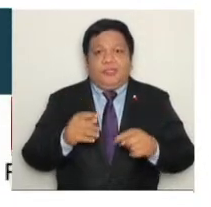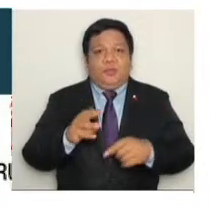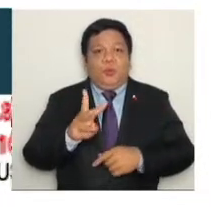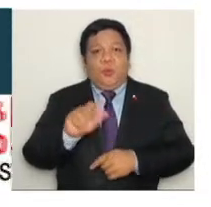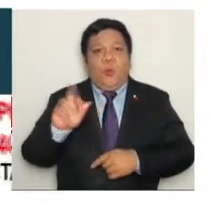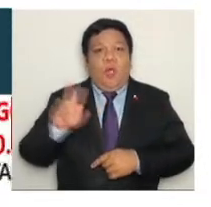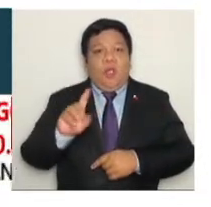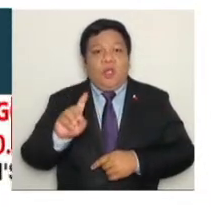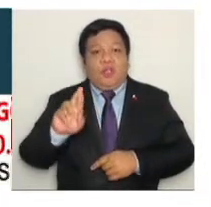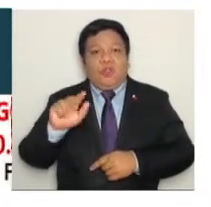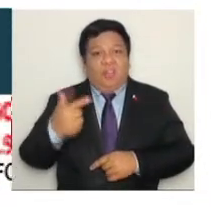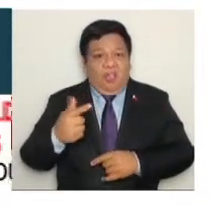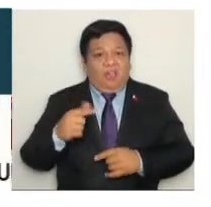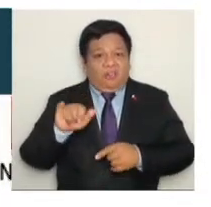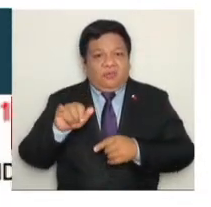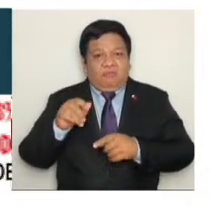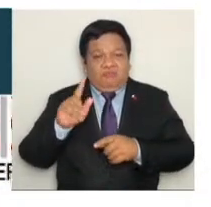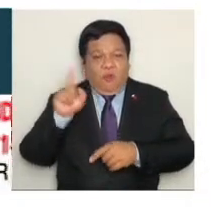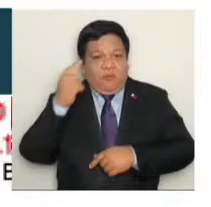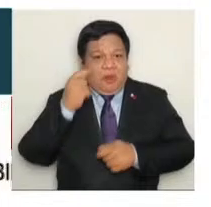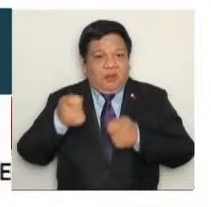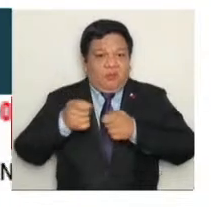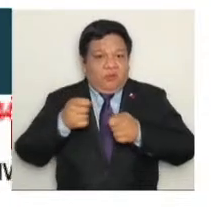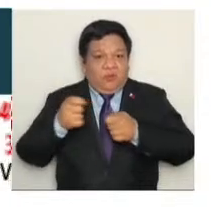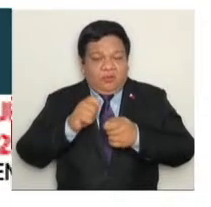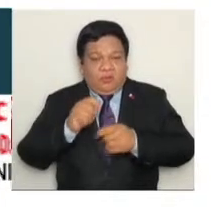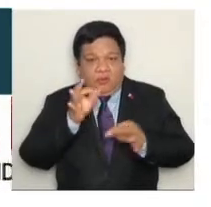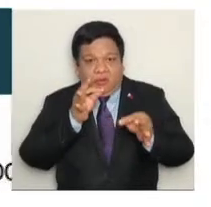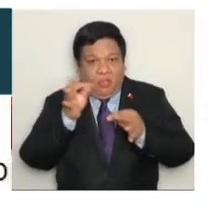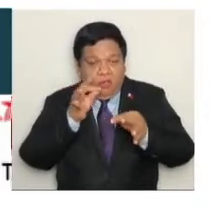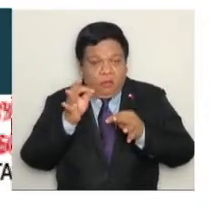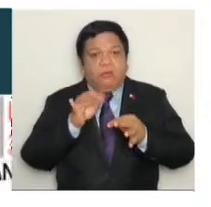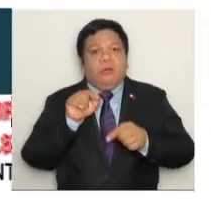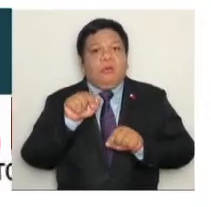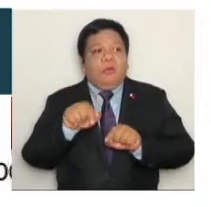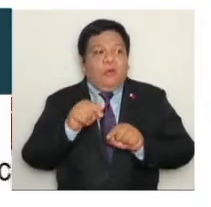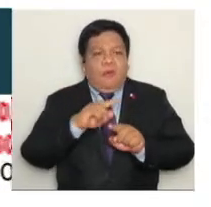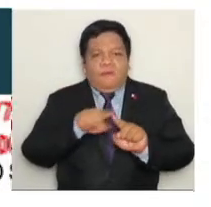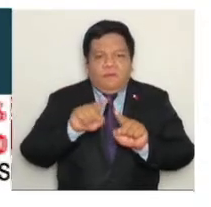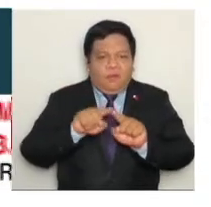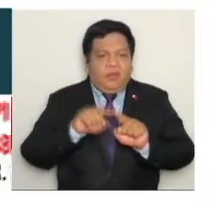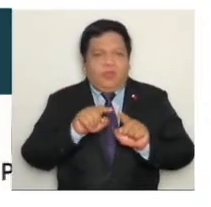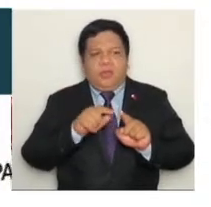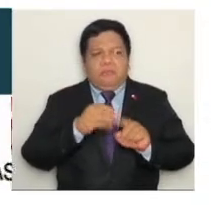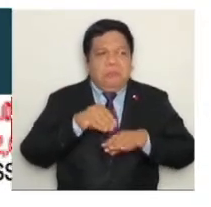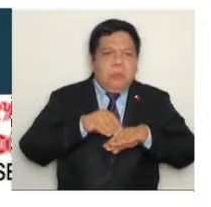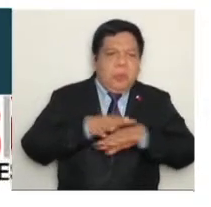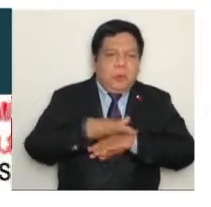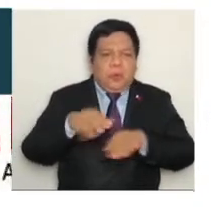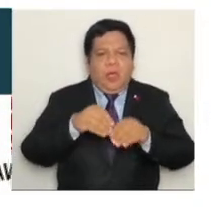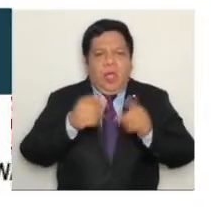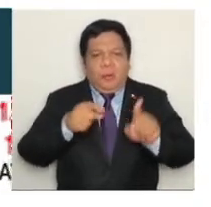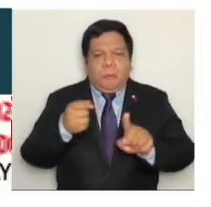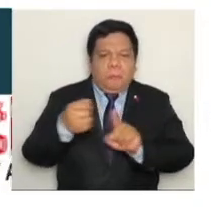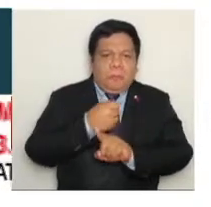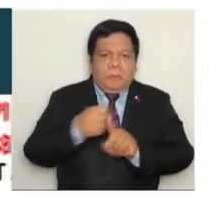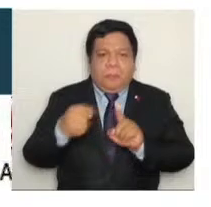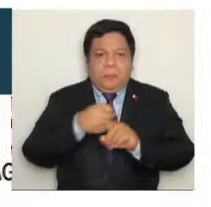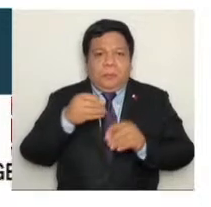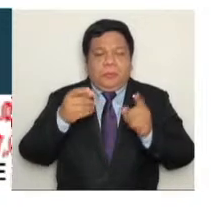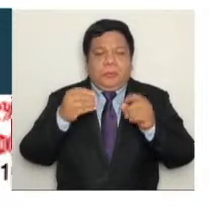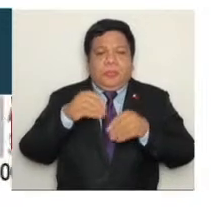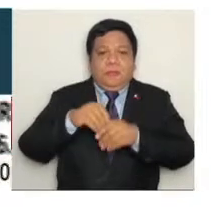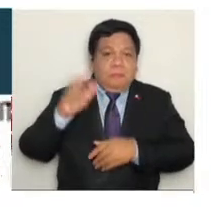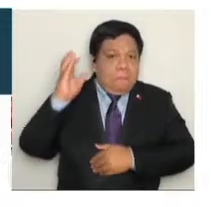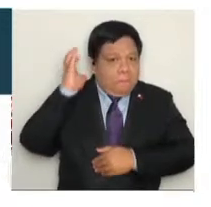to dissenters, and also the violence that is happening in Mindanao, further